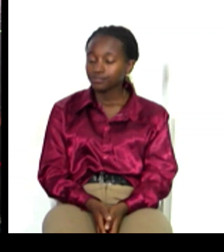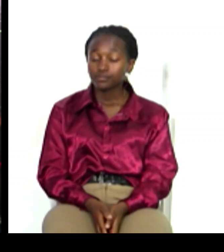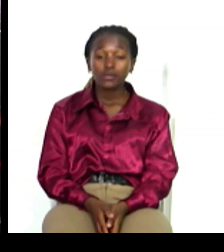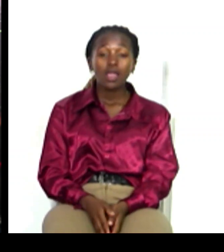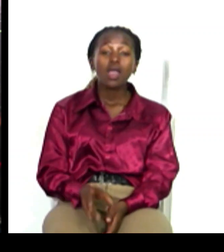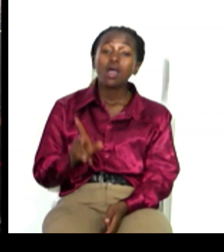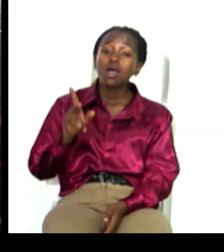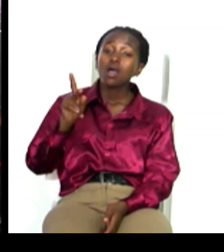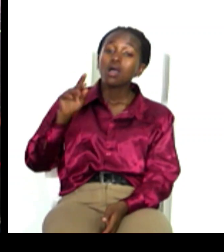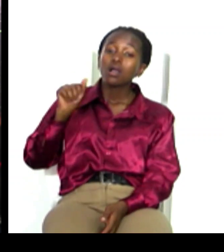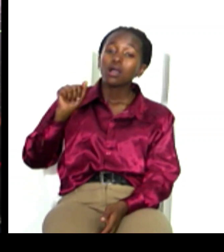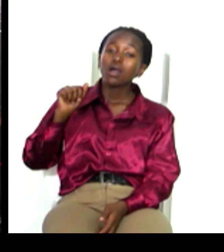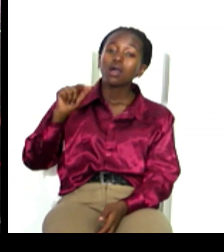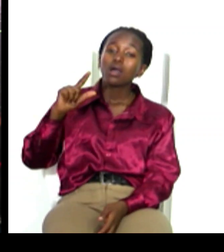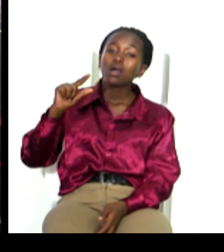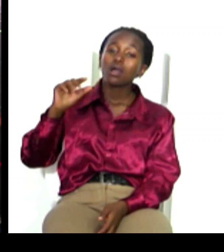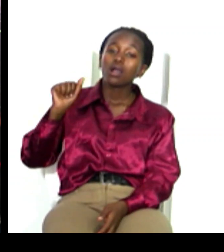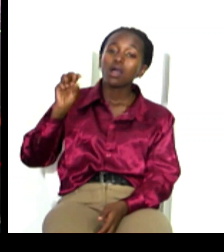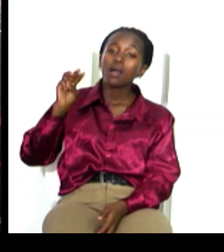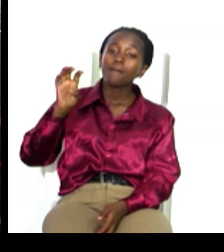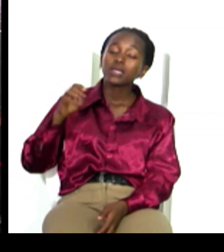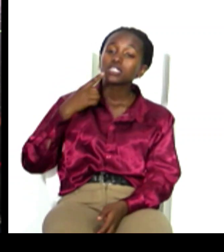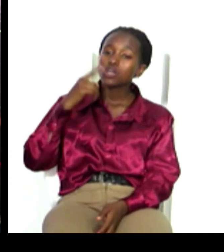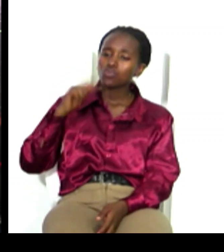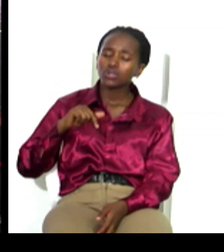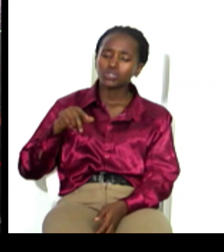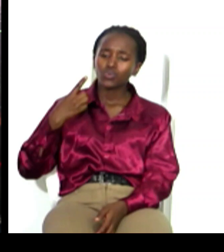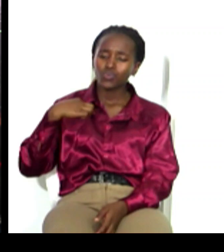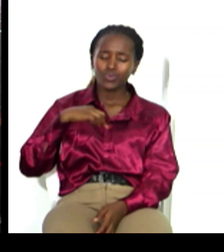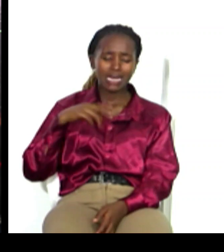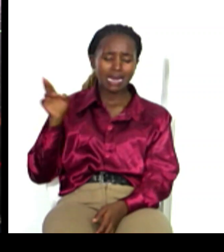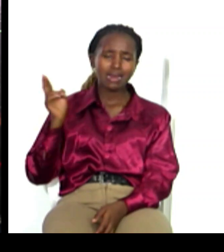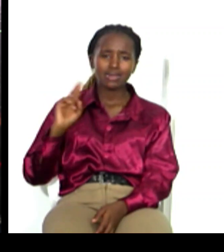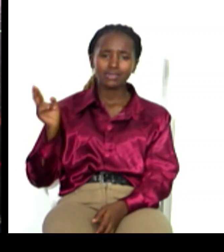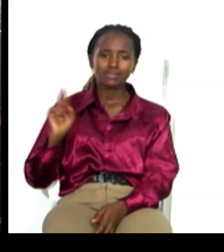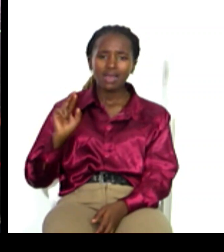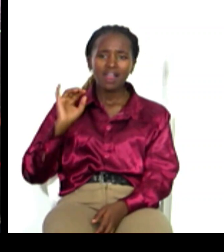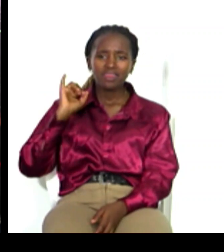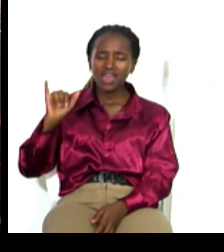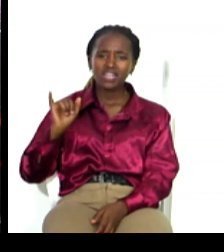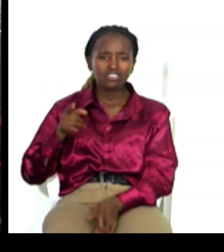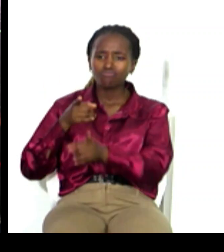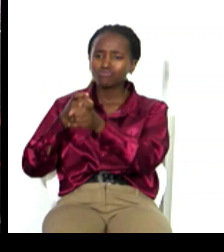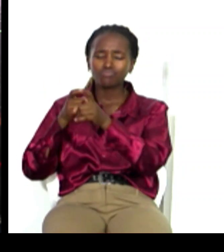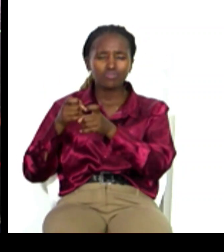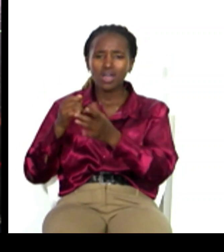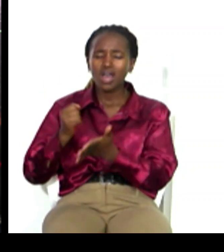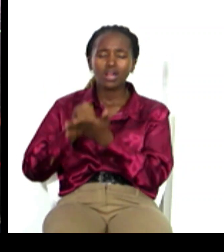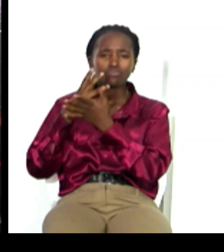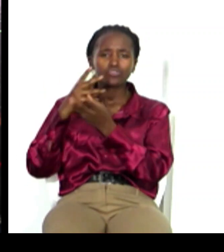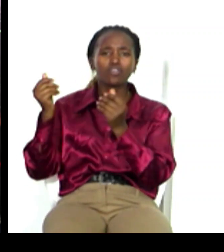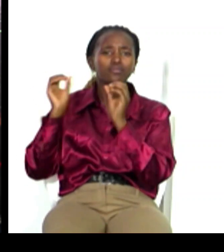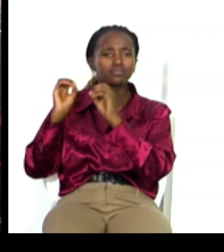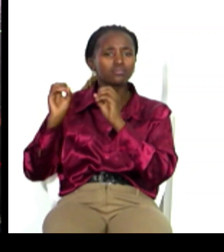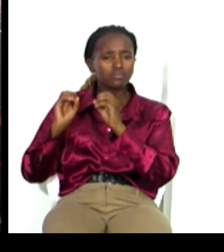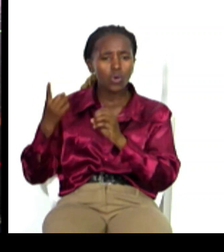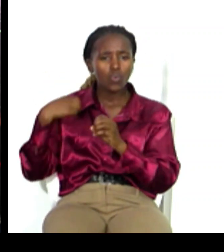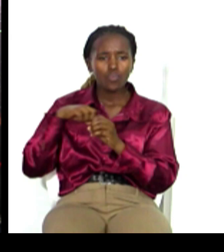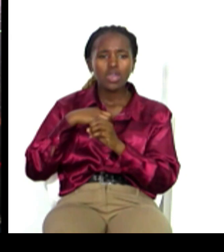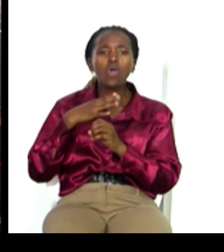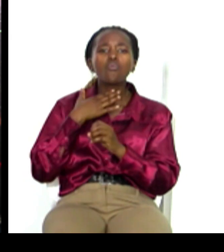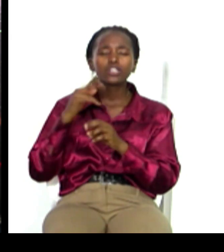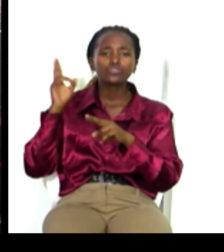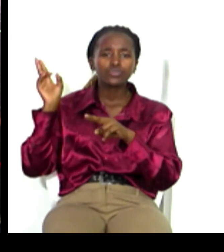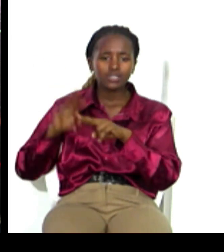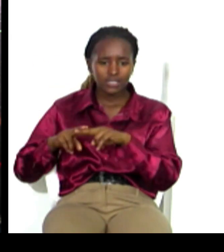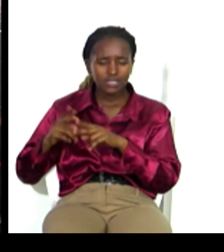said that he's ready. Those threats are not going to help solve these conflicts. What they are supposed to do, they are supposed to